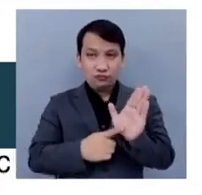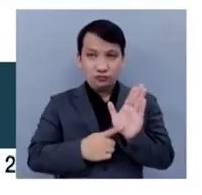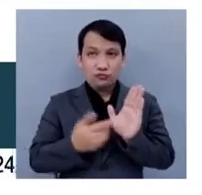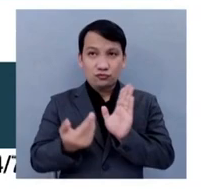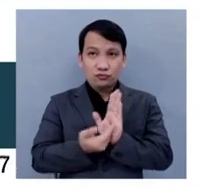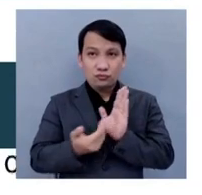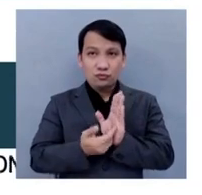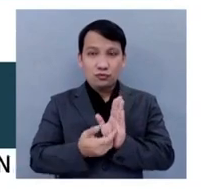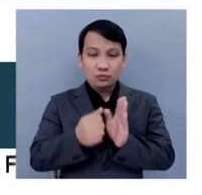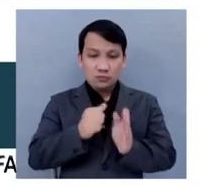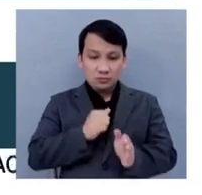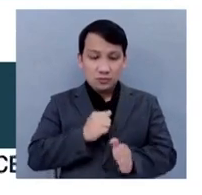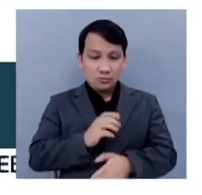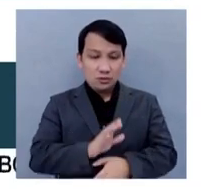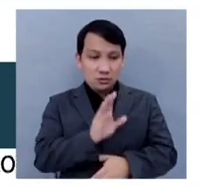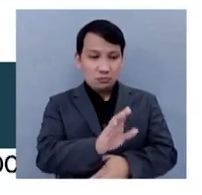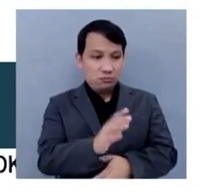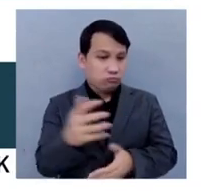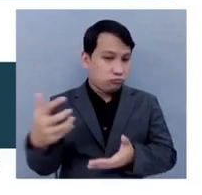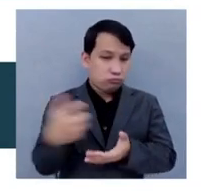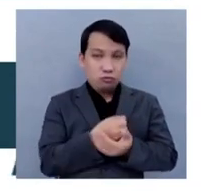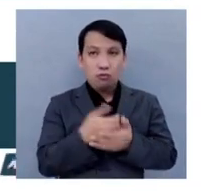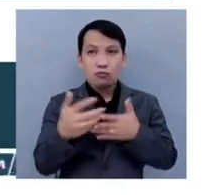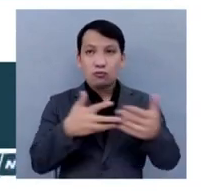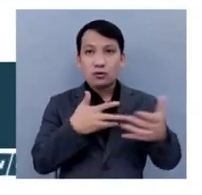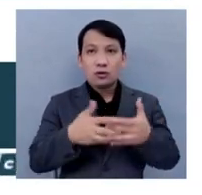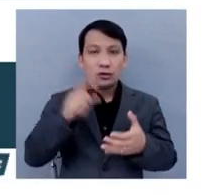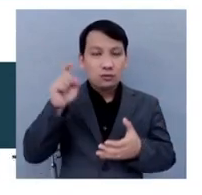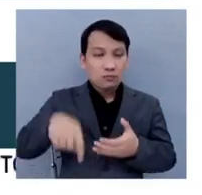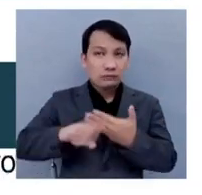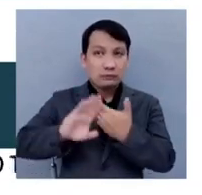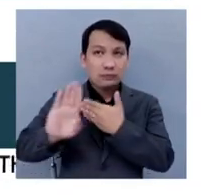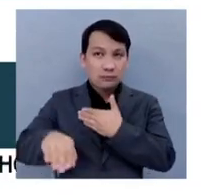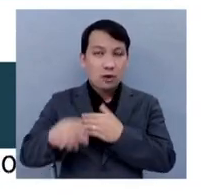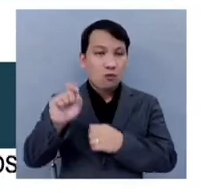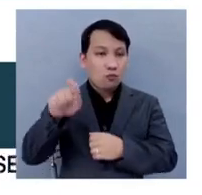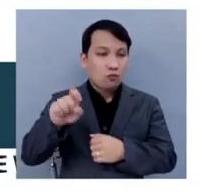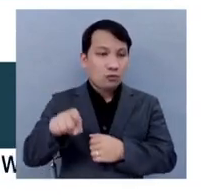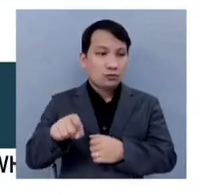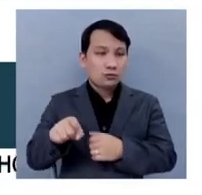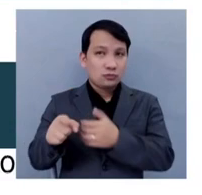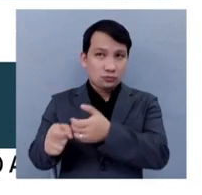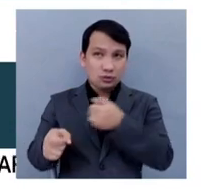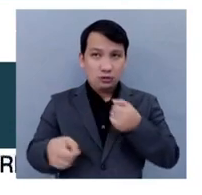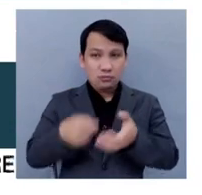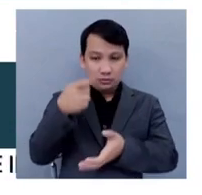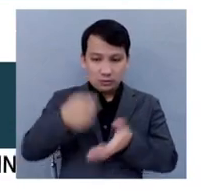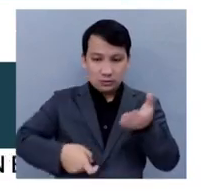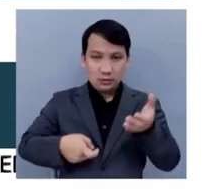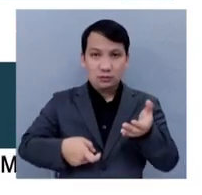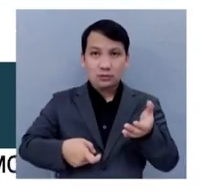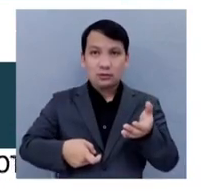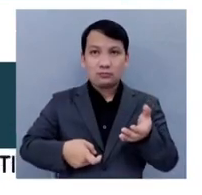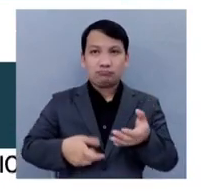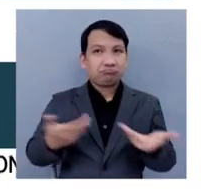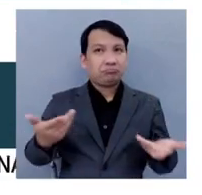start negotiations over what should be returned and what should be taxed. They never came